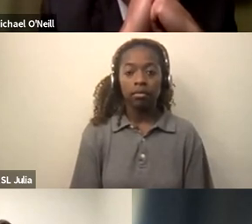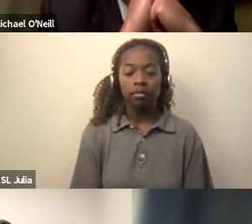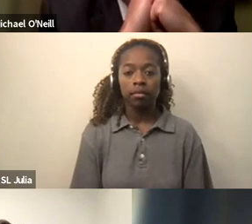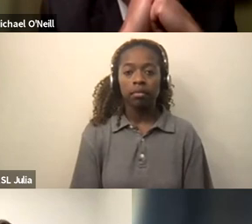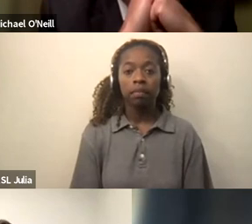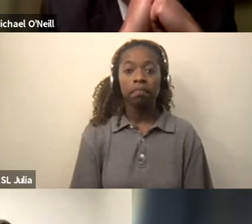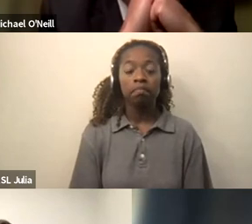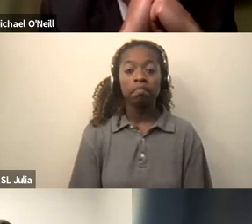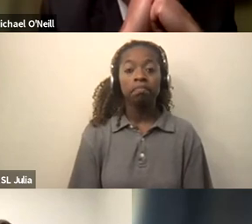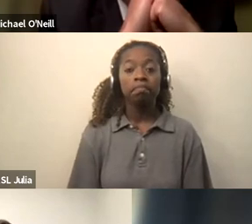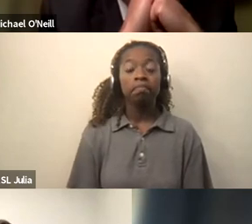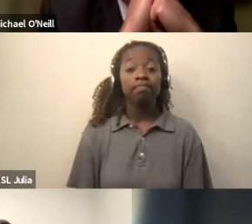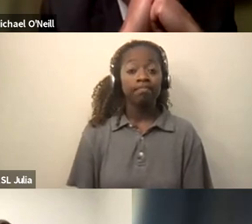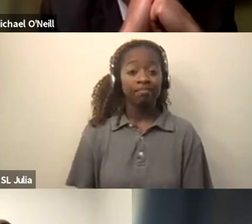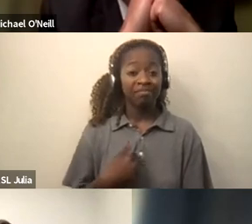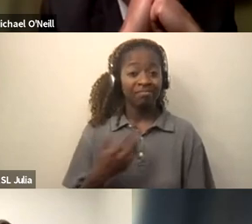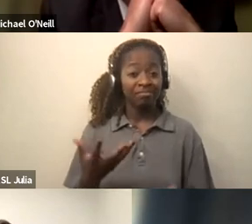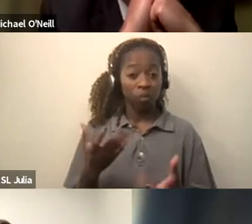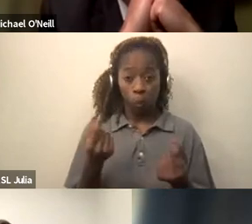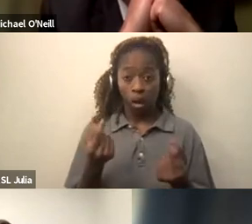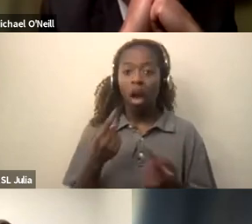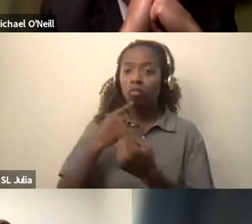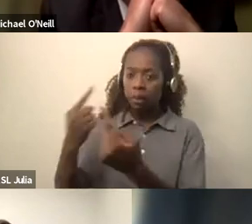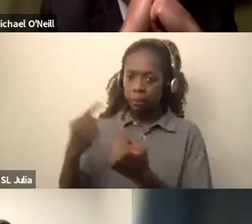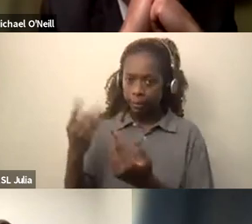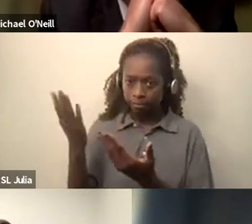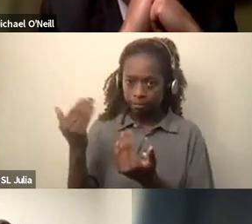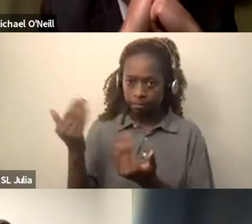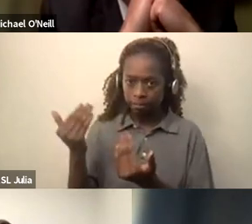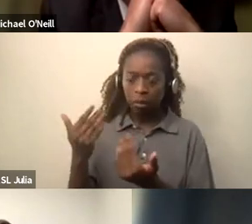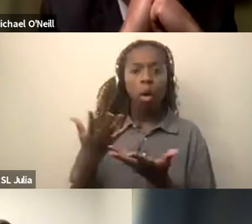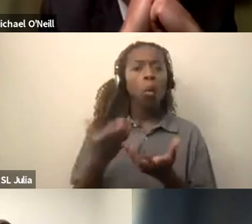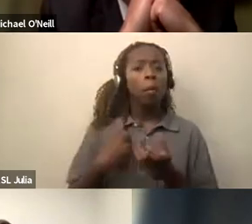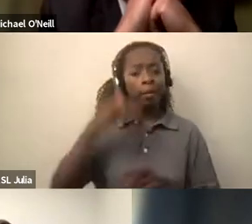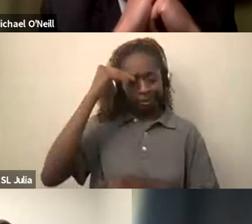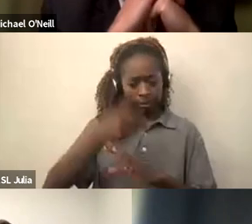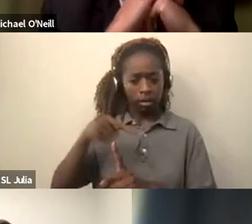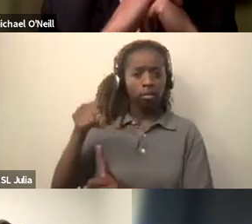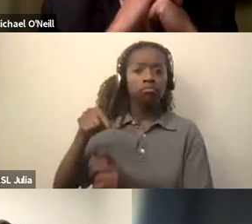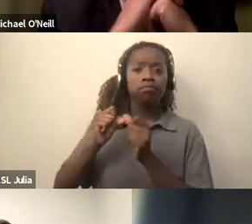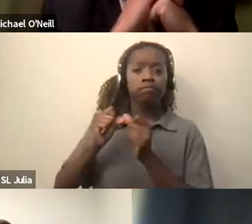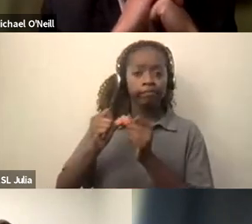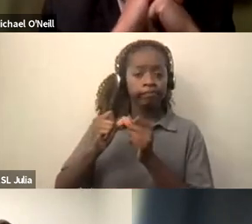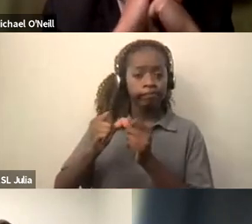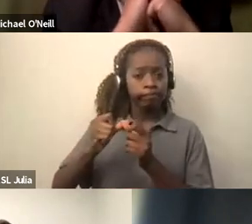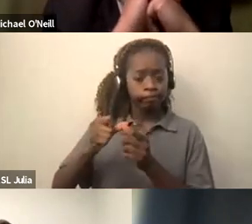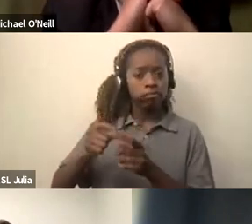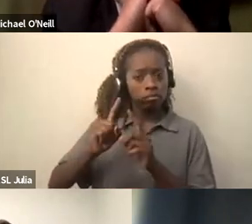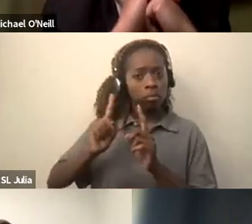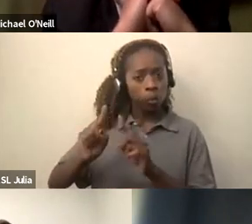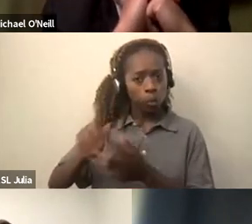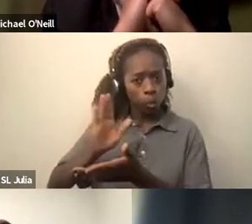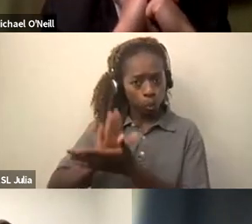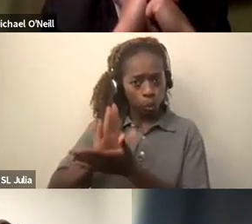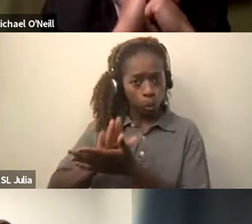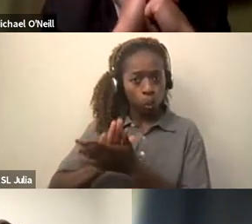so i want a response and i want that my son continues studying taking the public transportation but i